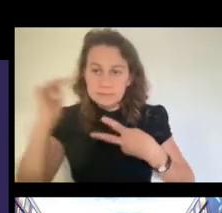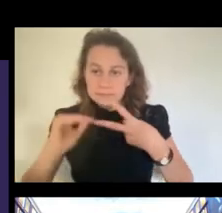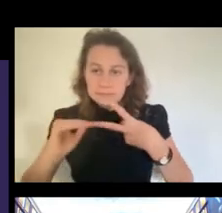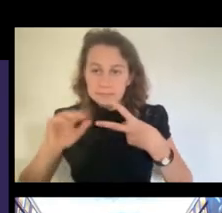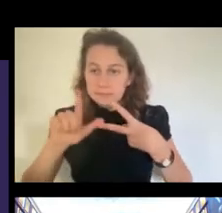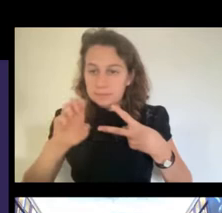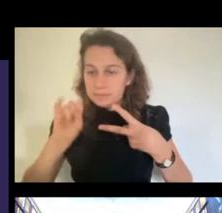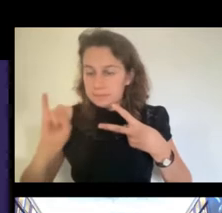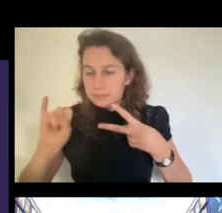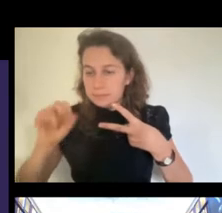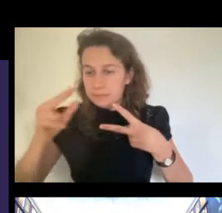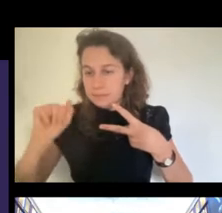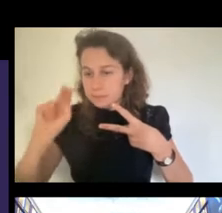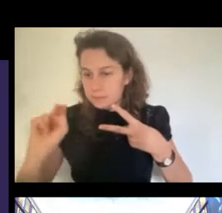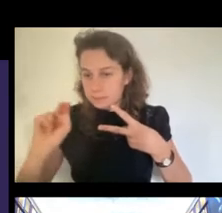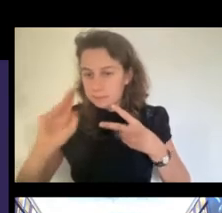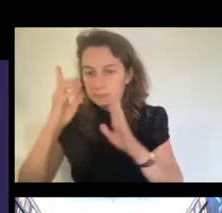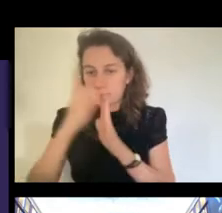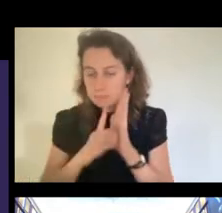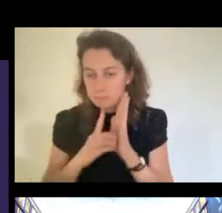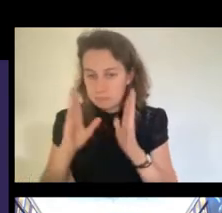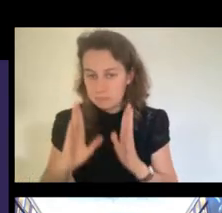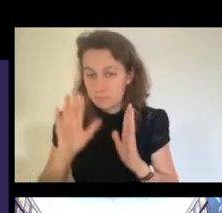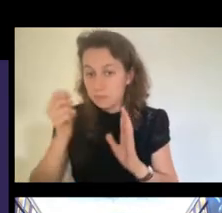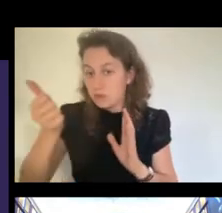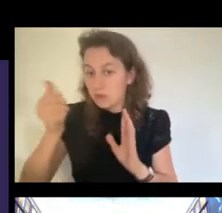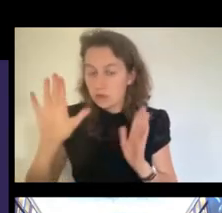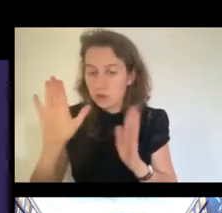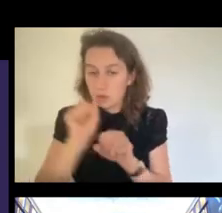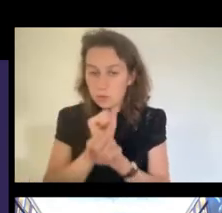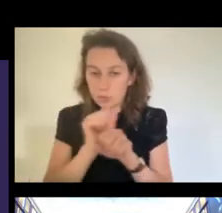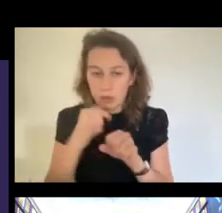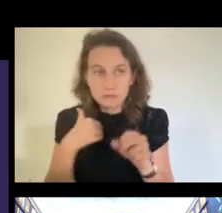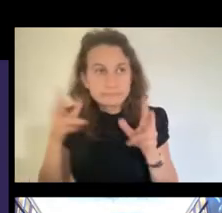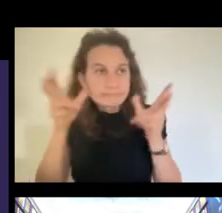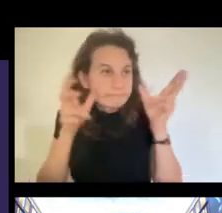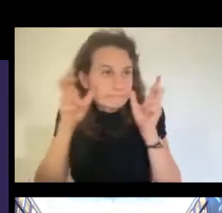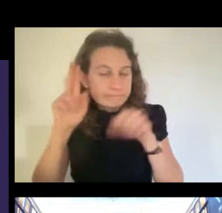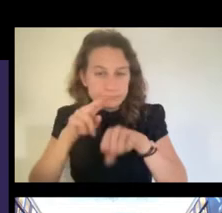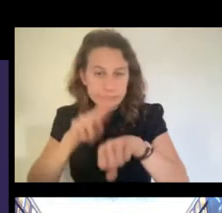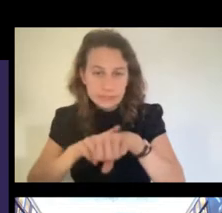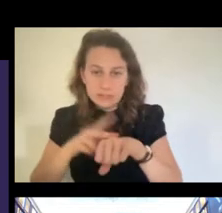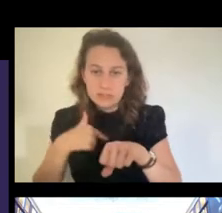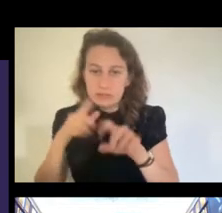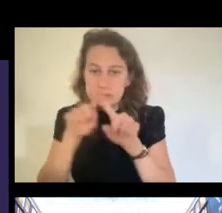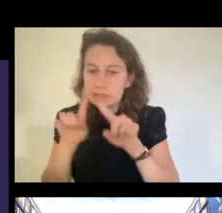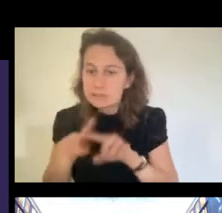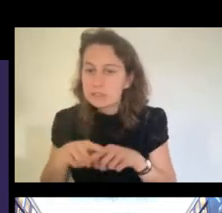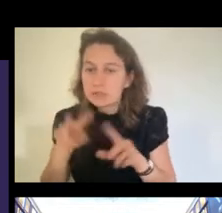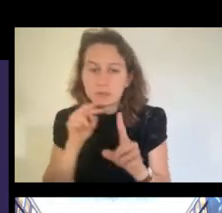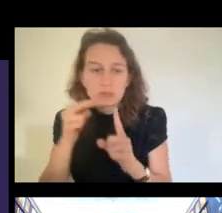an artist, educator, and designer. Her work, often inspired by nature and everyday life, explores notions of